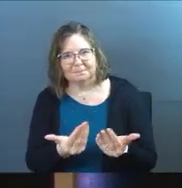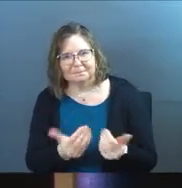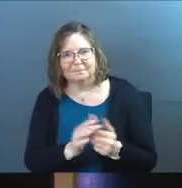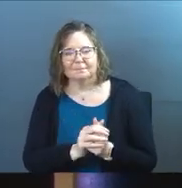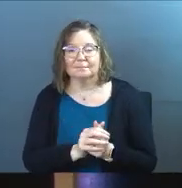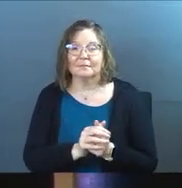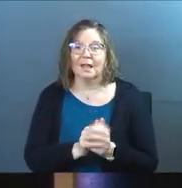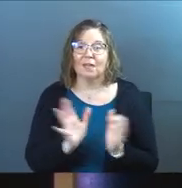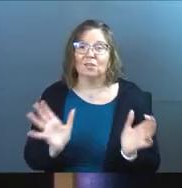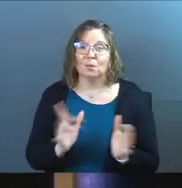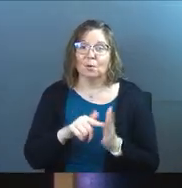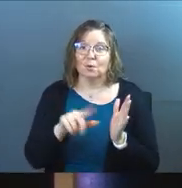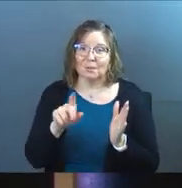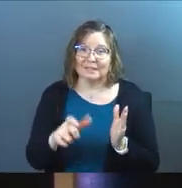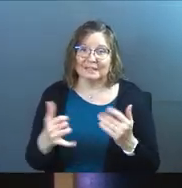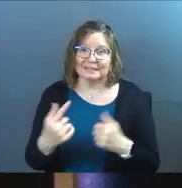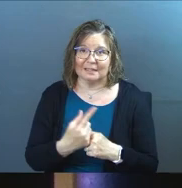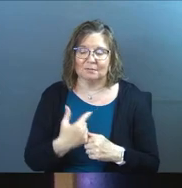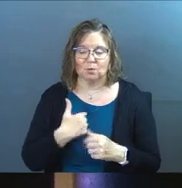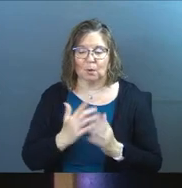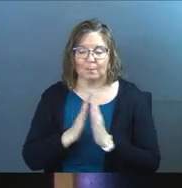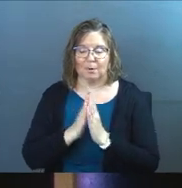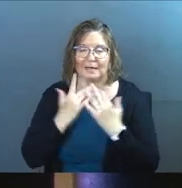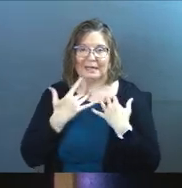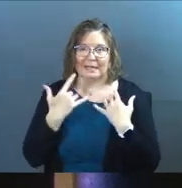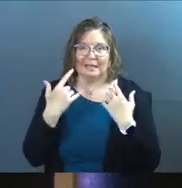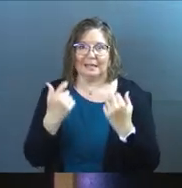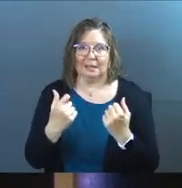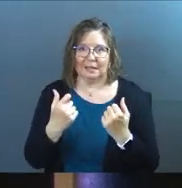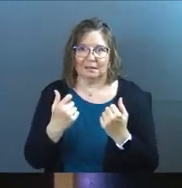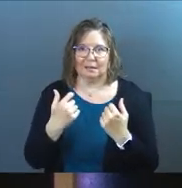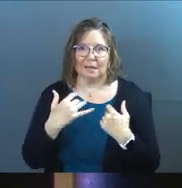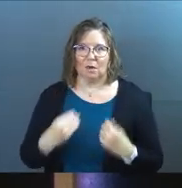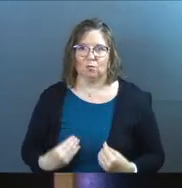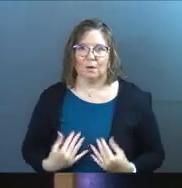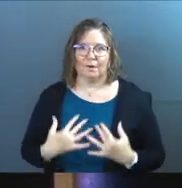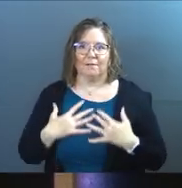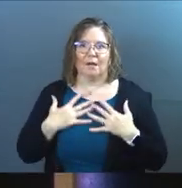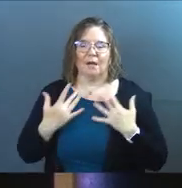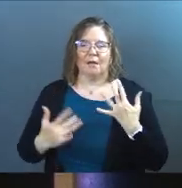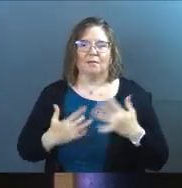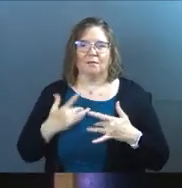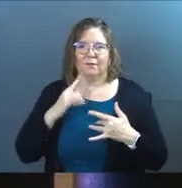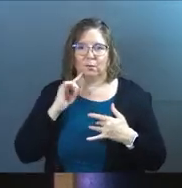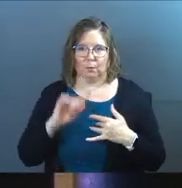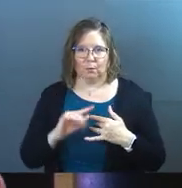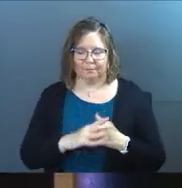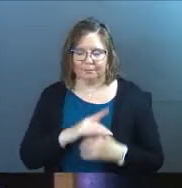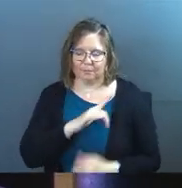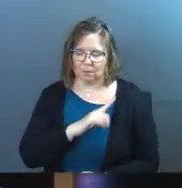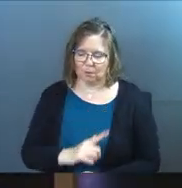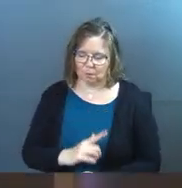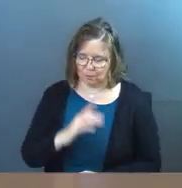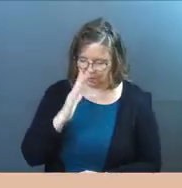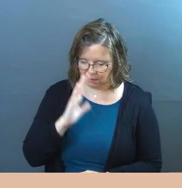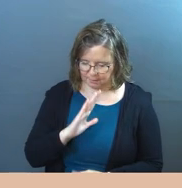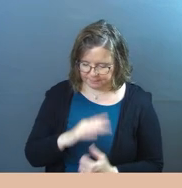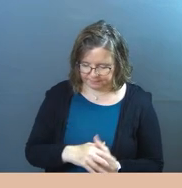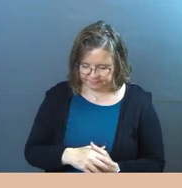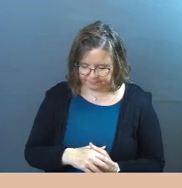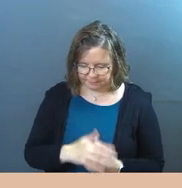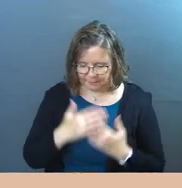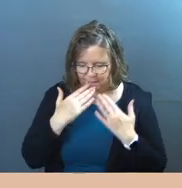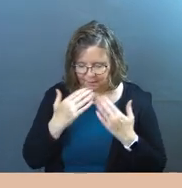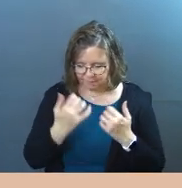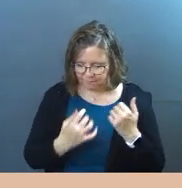And this encouragement was what you needed today. So I'm going to pray healing. I'm going to pray revival for you. Let's pray. Lord God, Lord, I